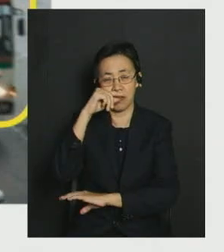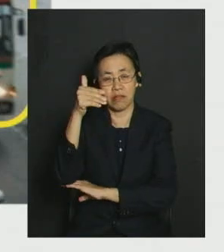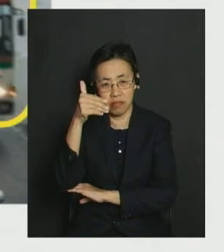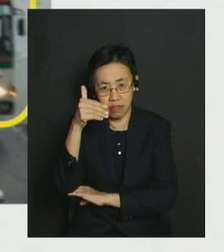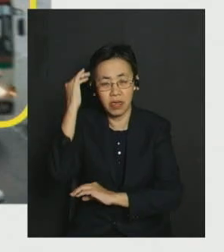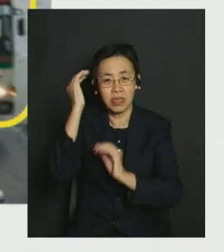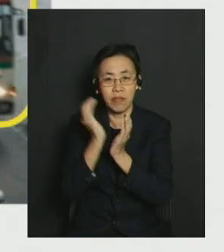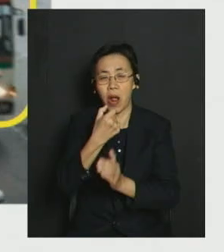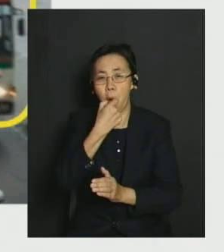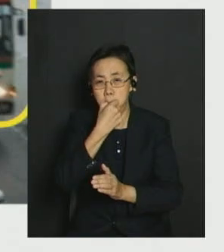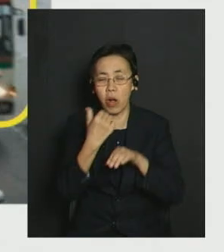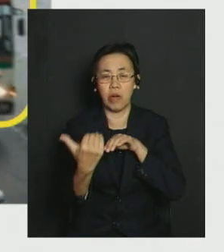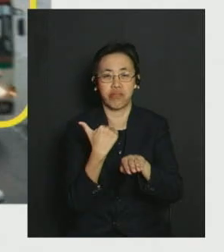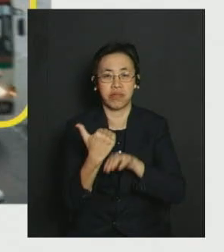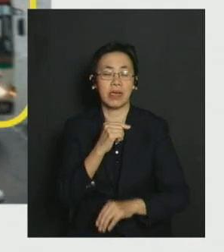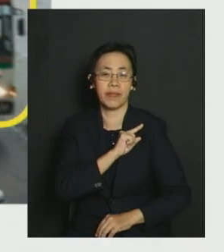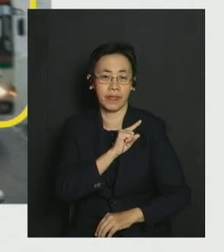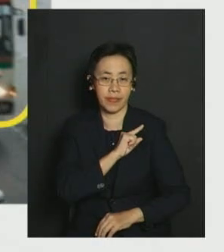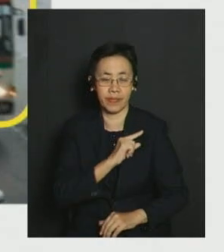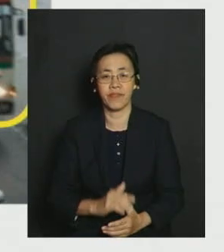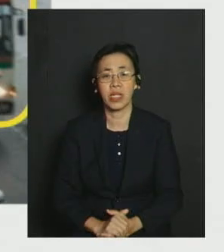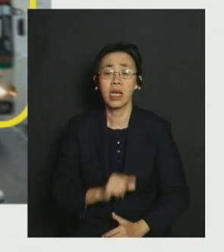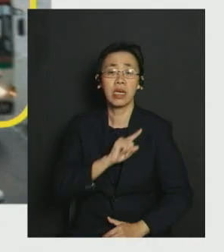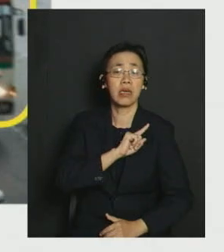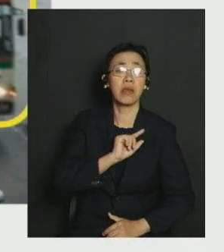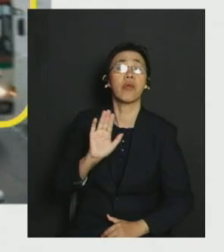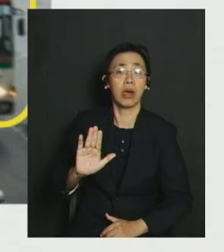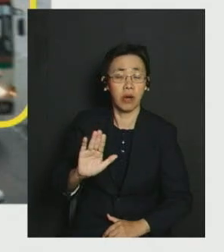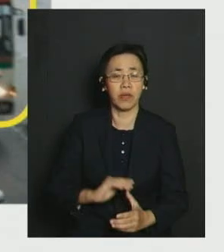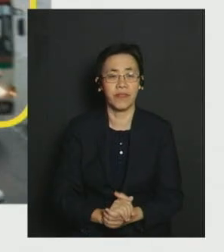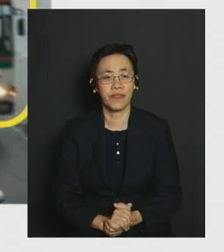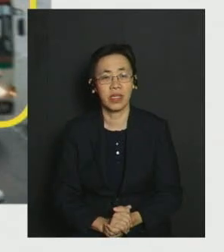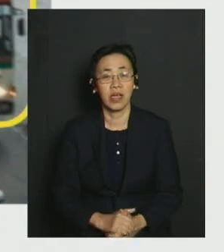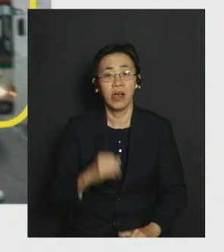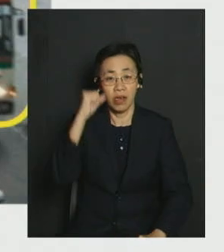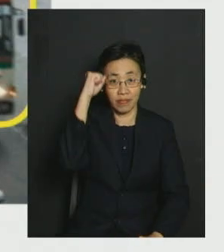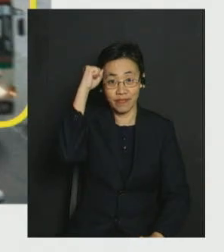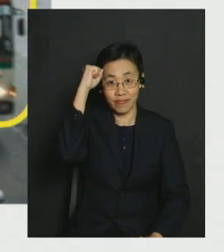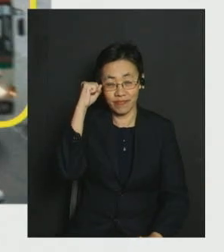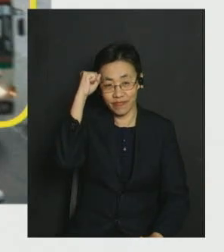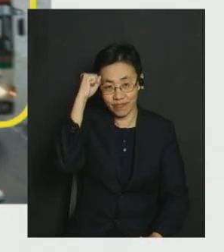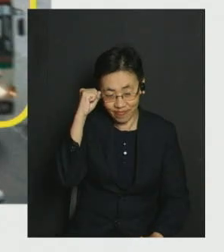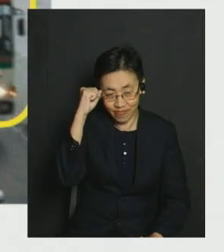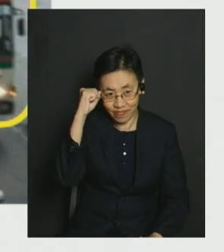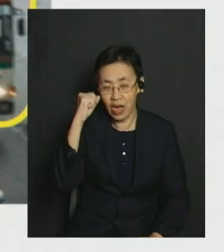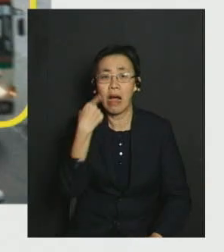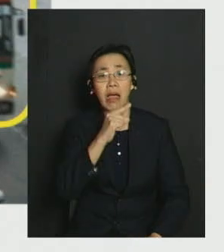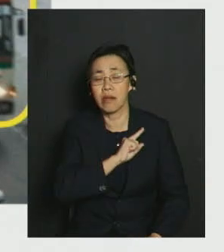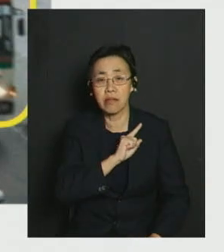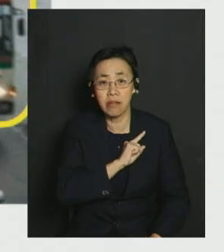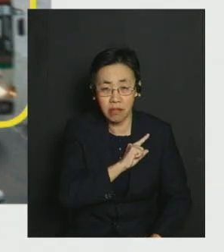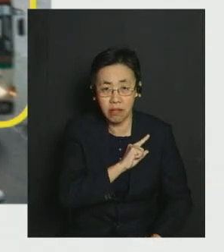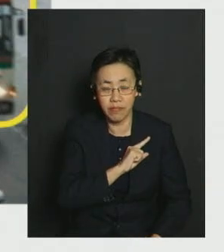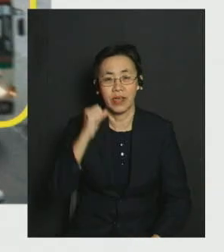For the bus system is belong to the DLT, and for the automobile is